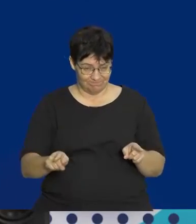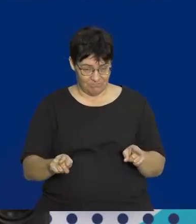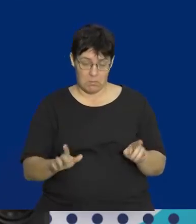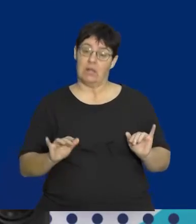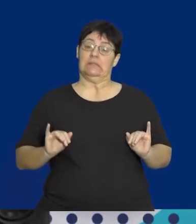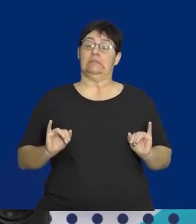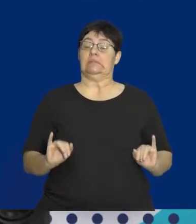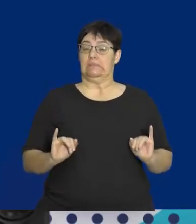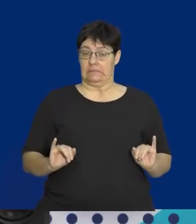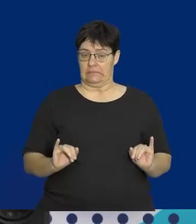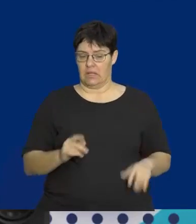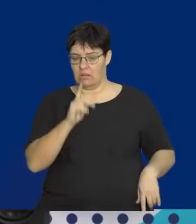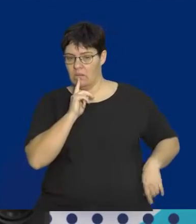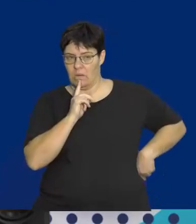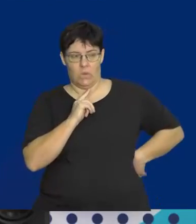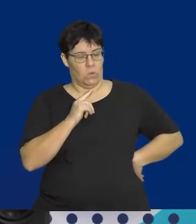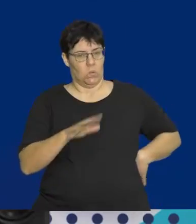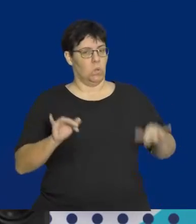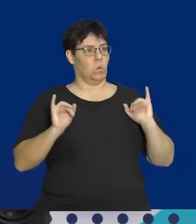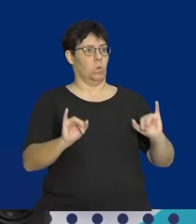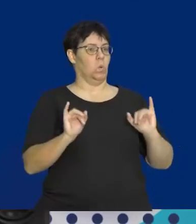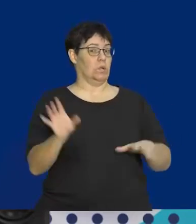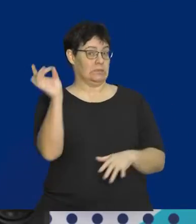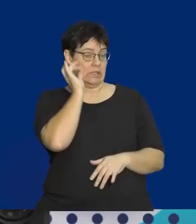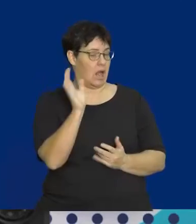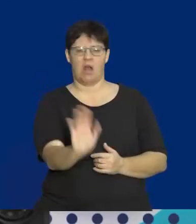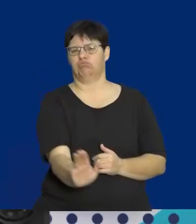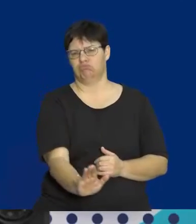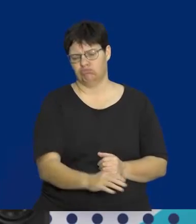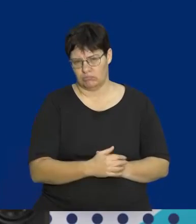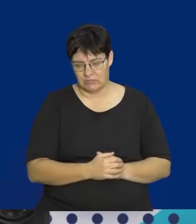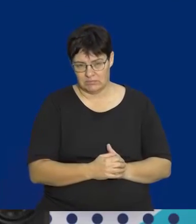as bad as it sounds, okay?